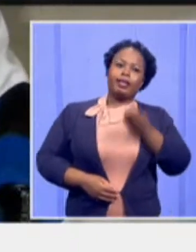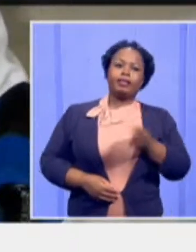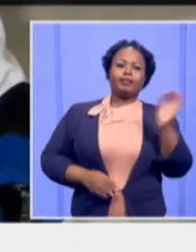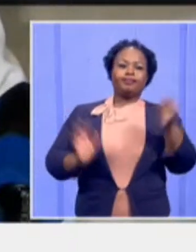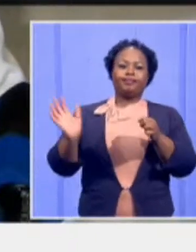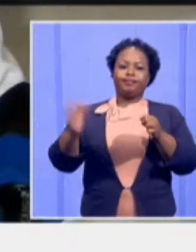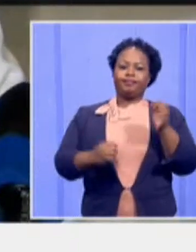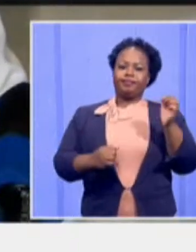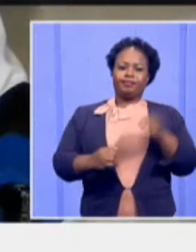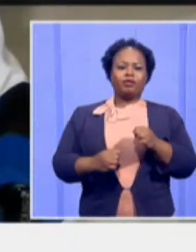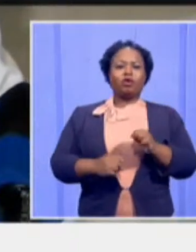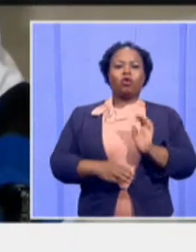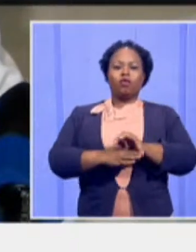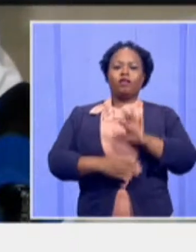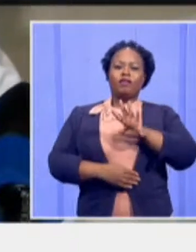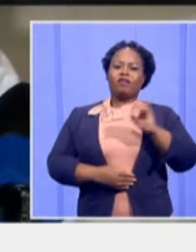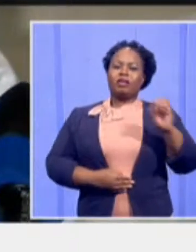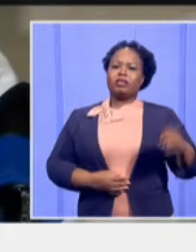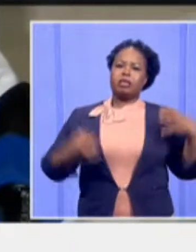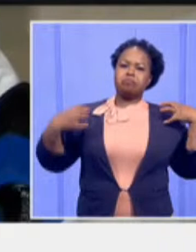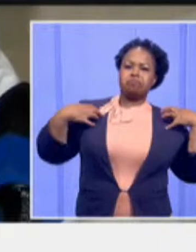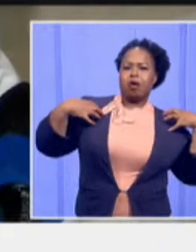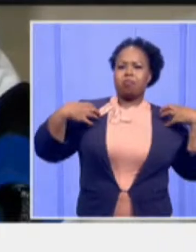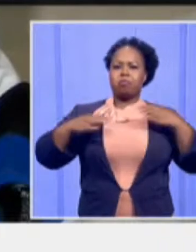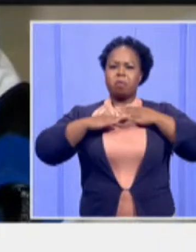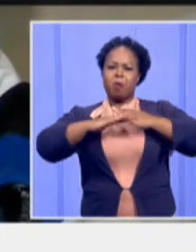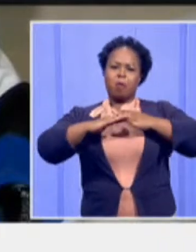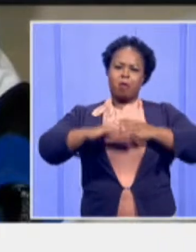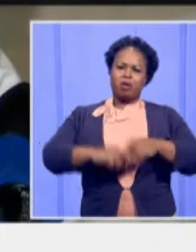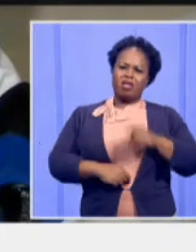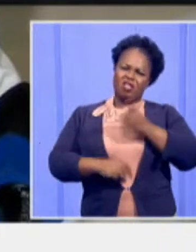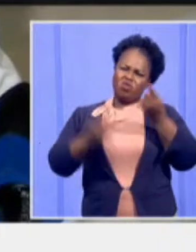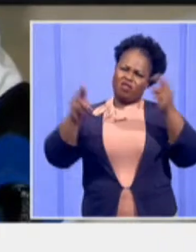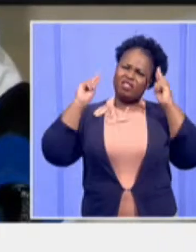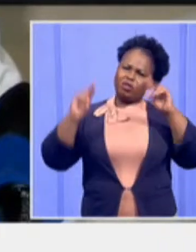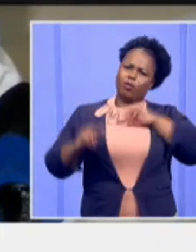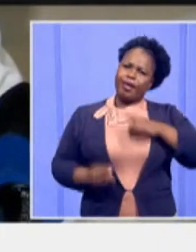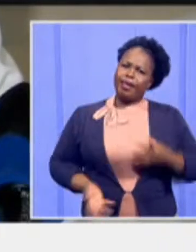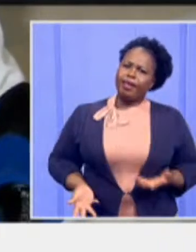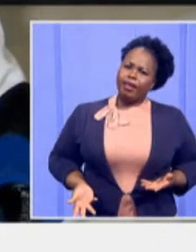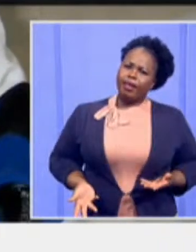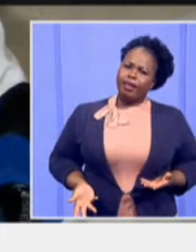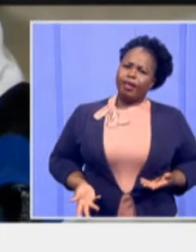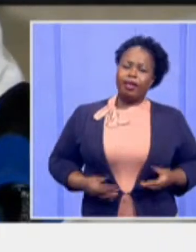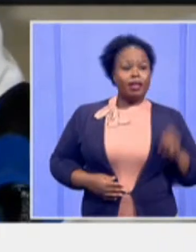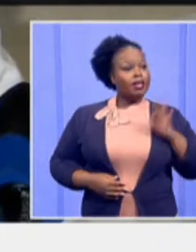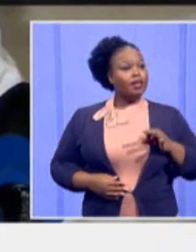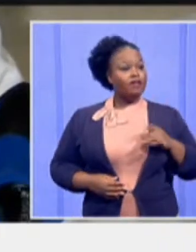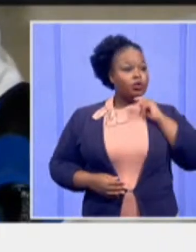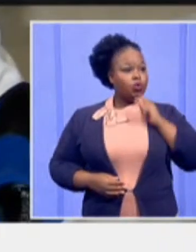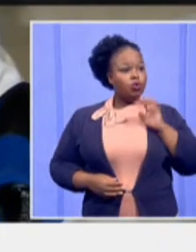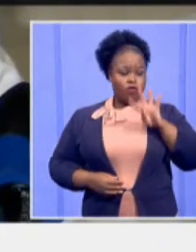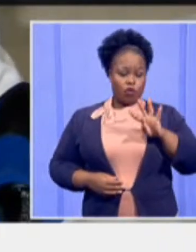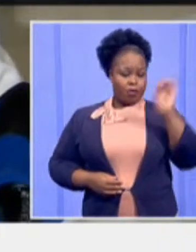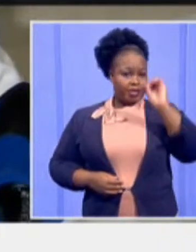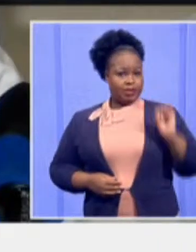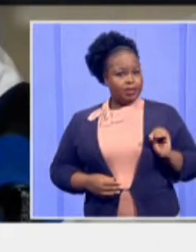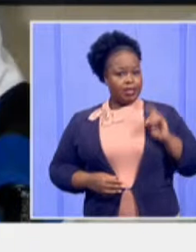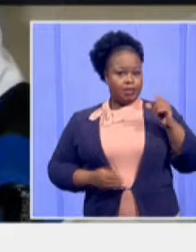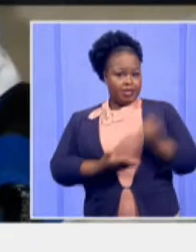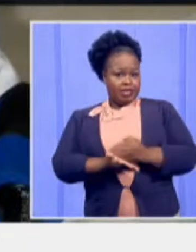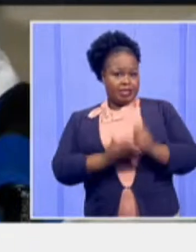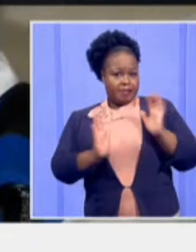deploying over 500 bouncers in their university? If that is true, if only the 4% needs to